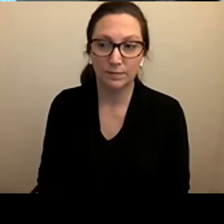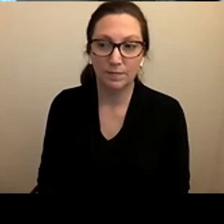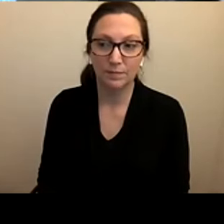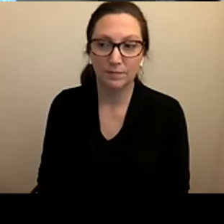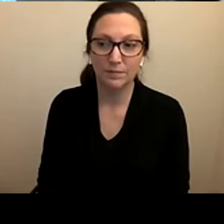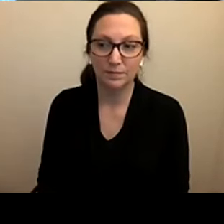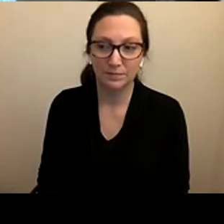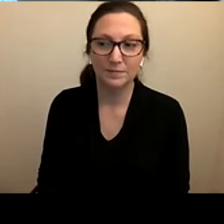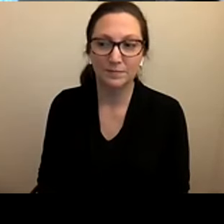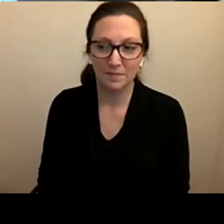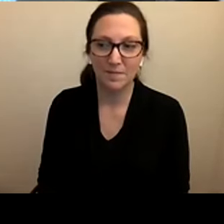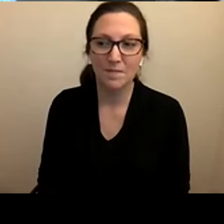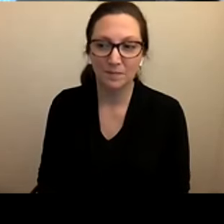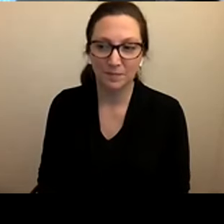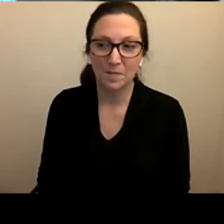Yufang.